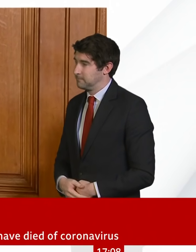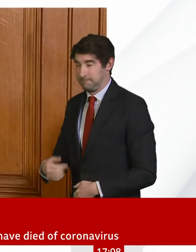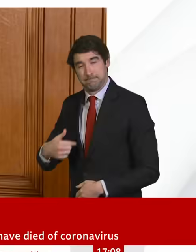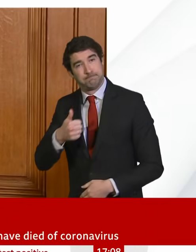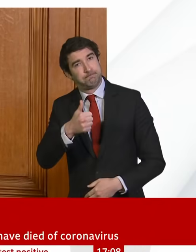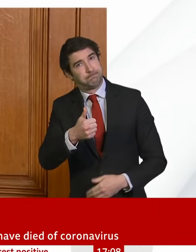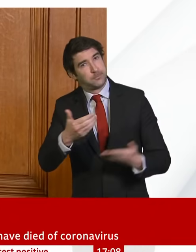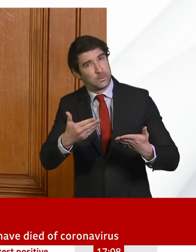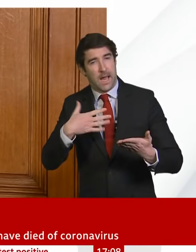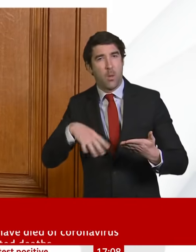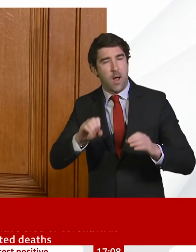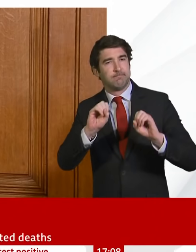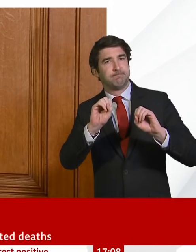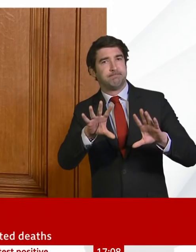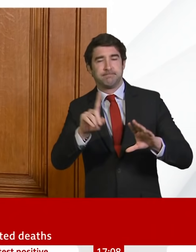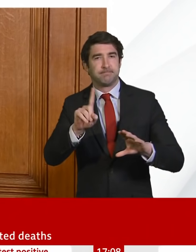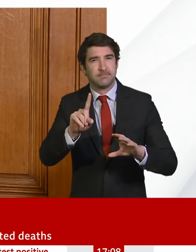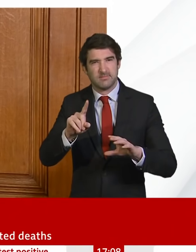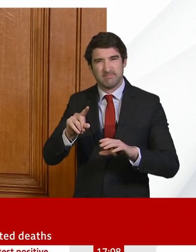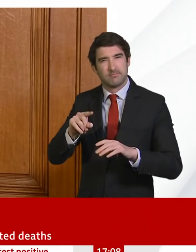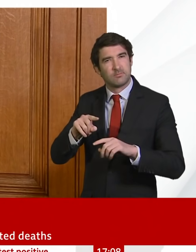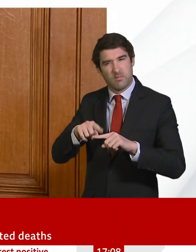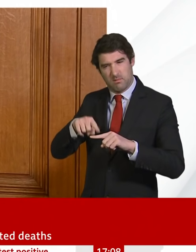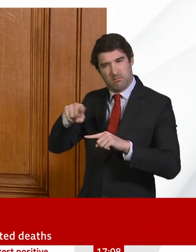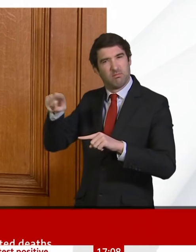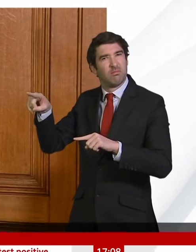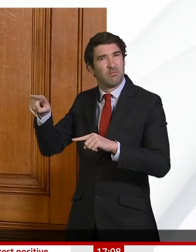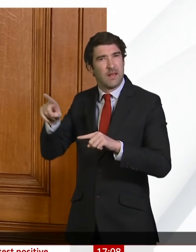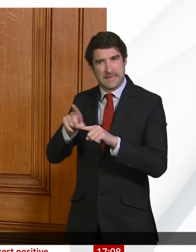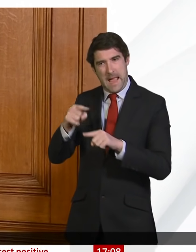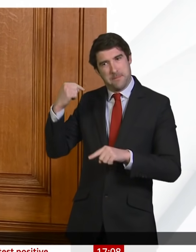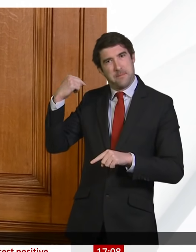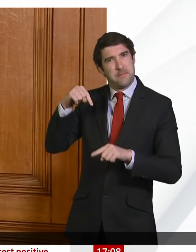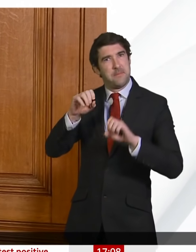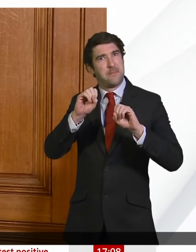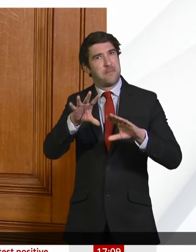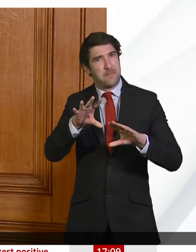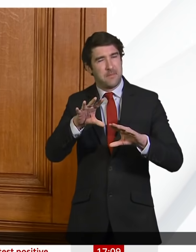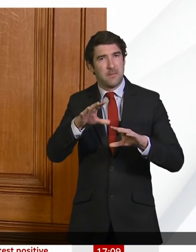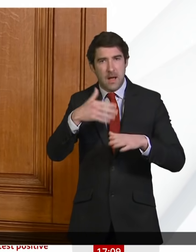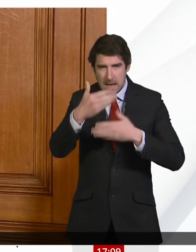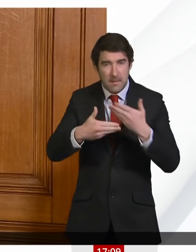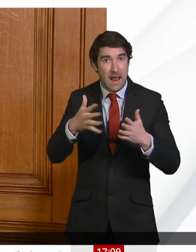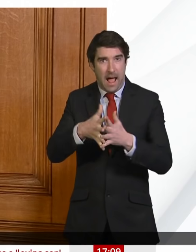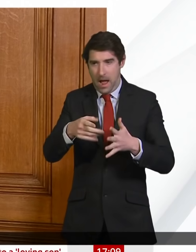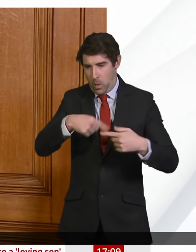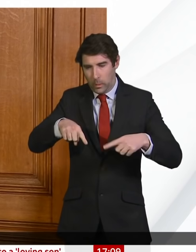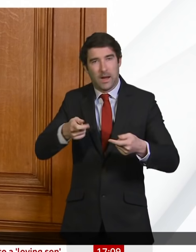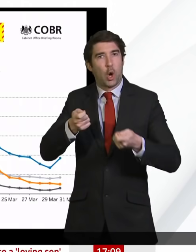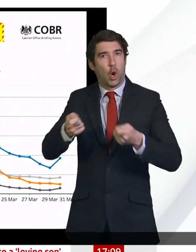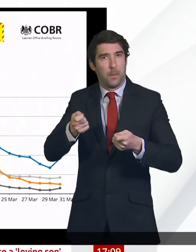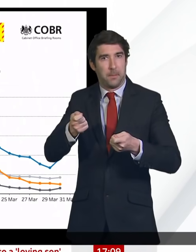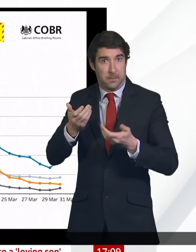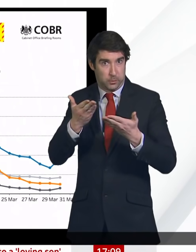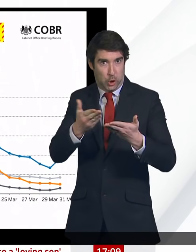you an update on what is happening across the country and also with the health system. Could I have slide one,